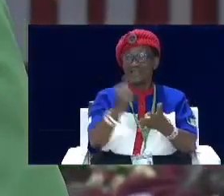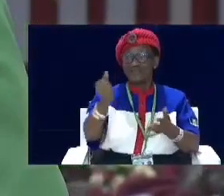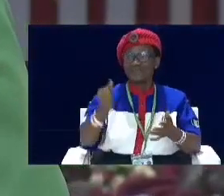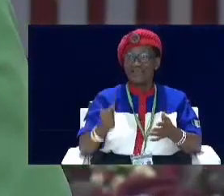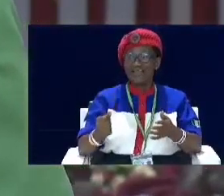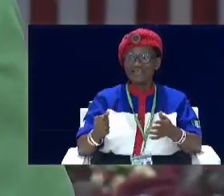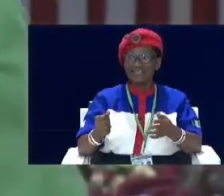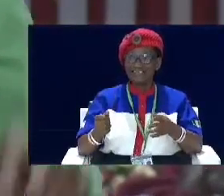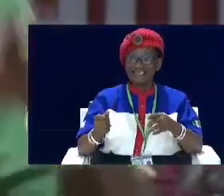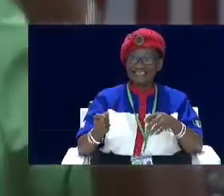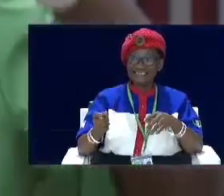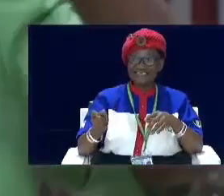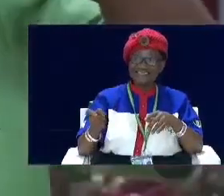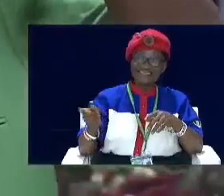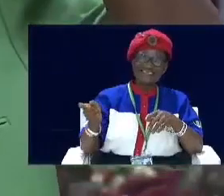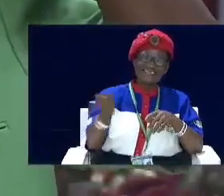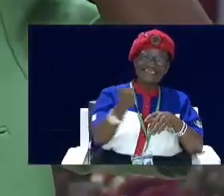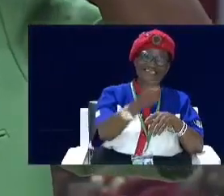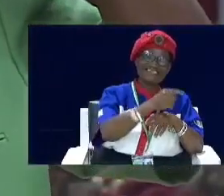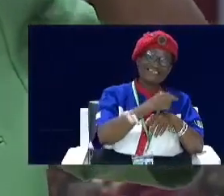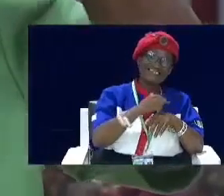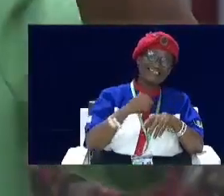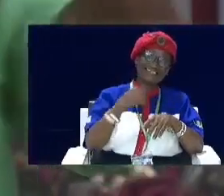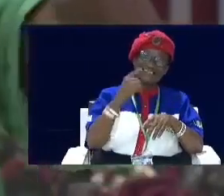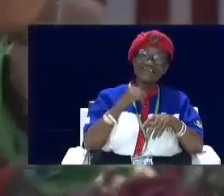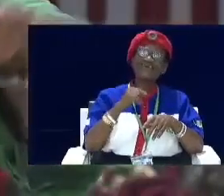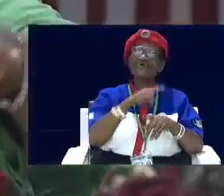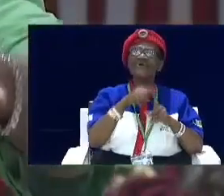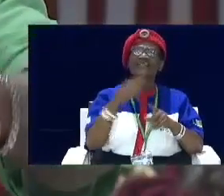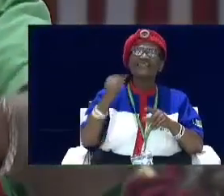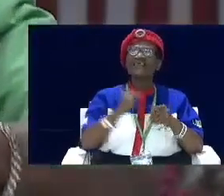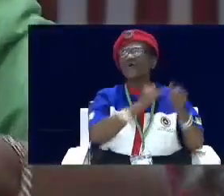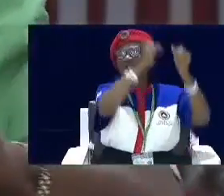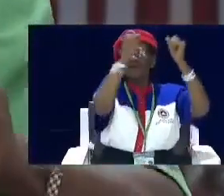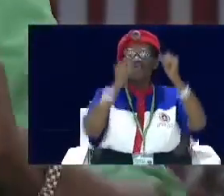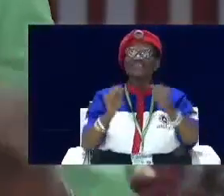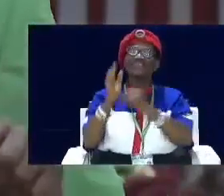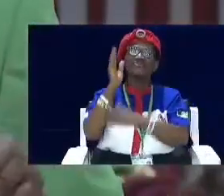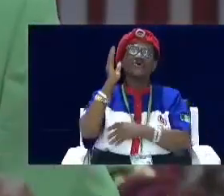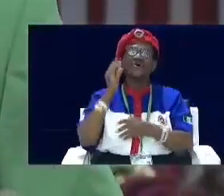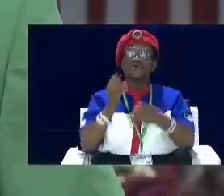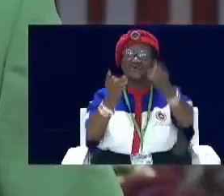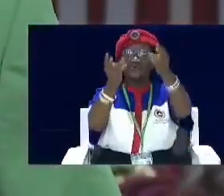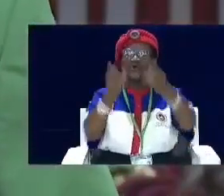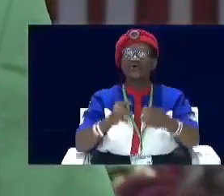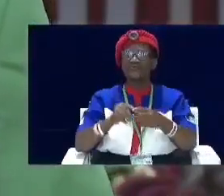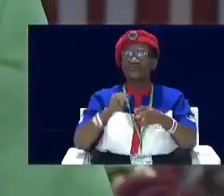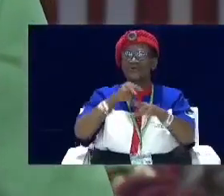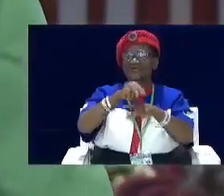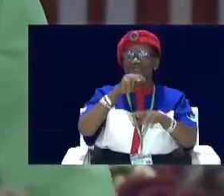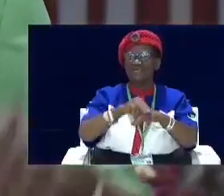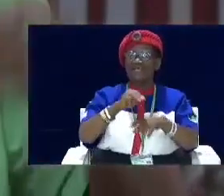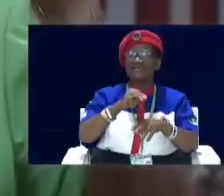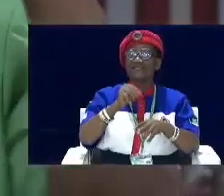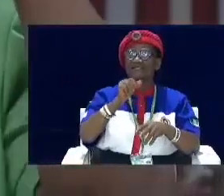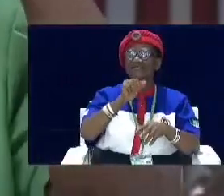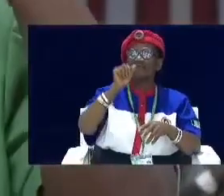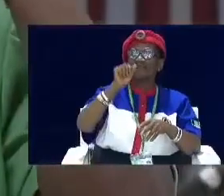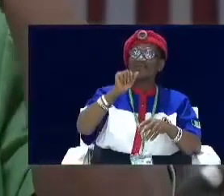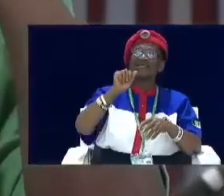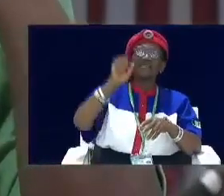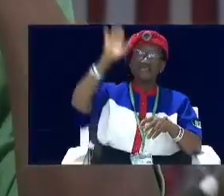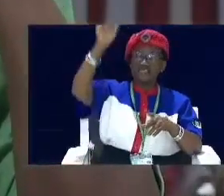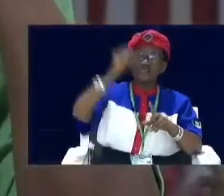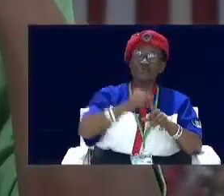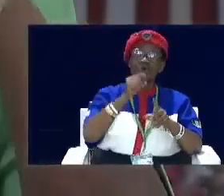When the Almighty God wants to send a word to you directly, you've gone